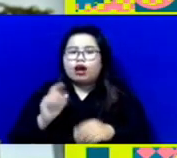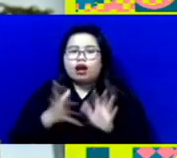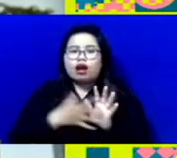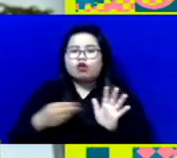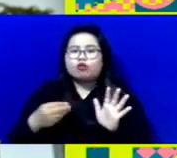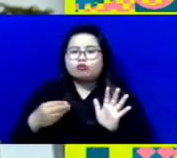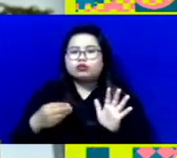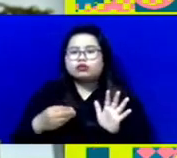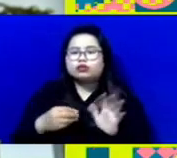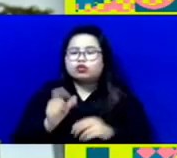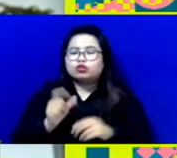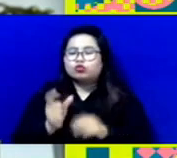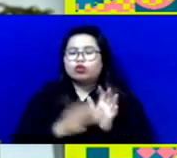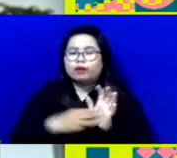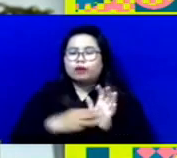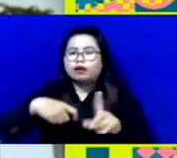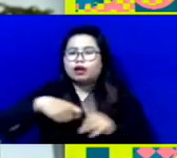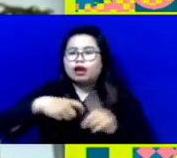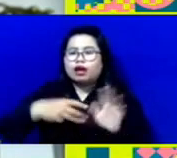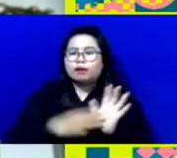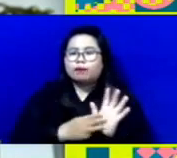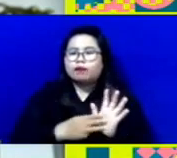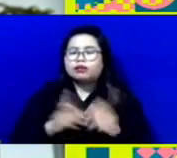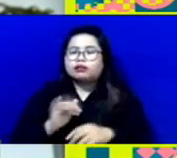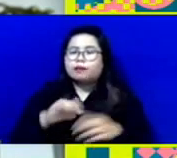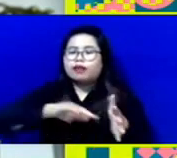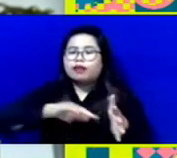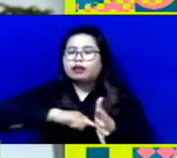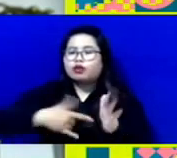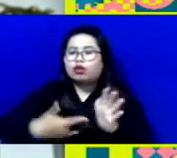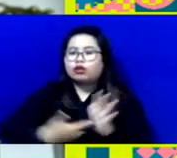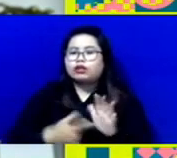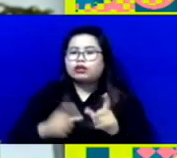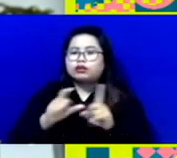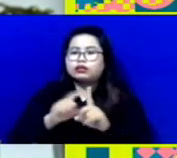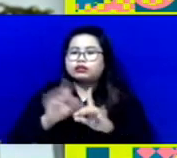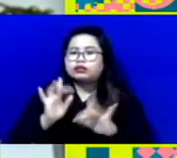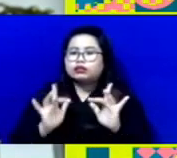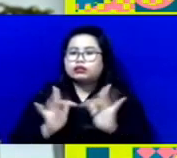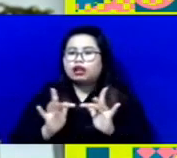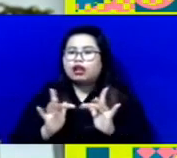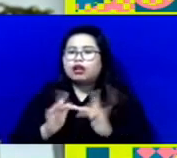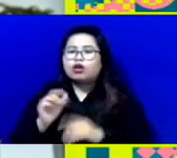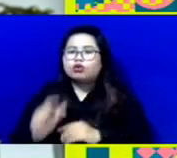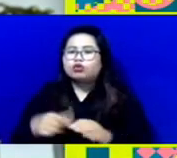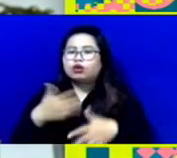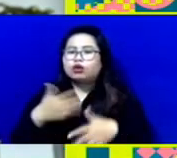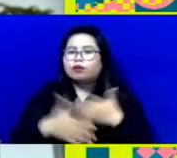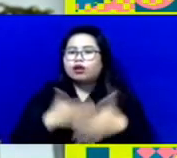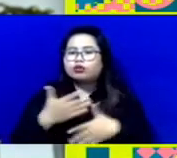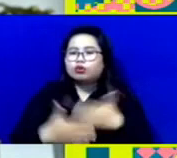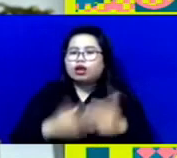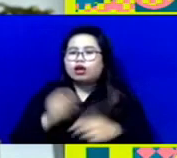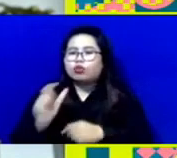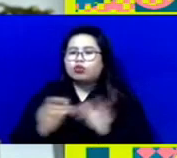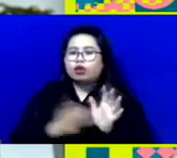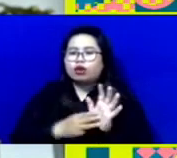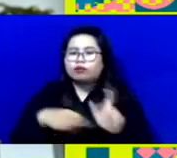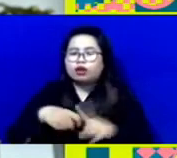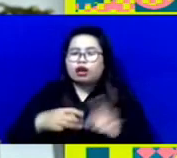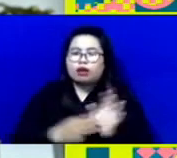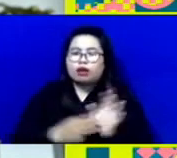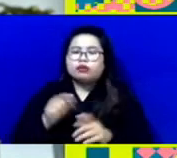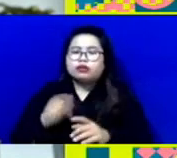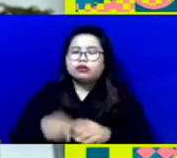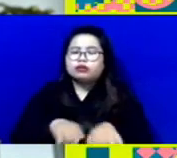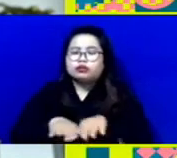technology during the height of the pandemic for their survival. This is in line with the priority of the G20 presidency